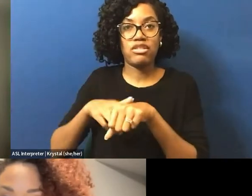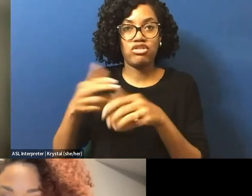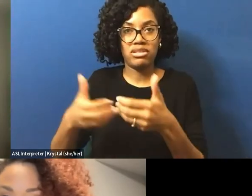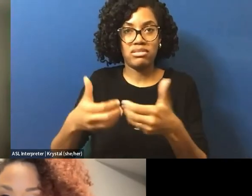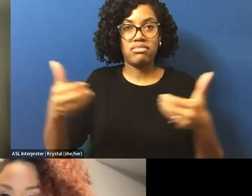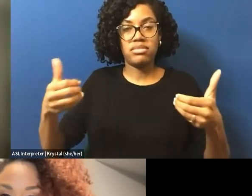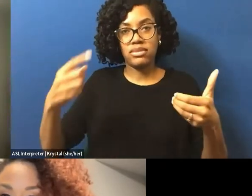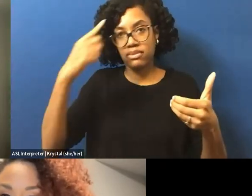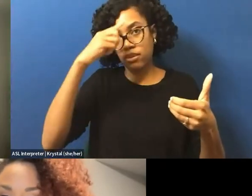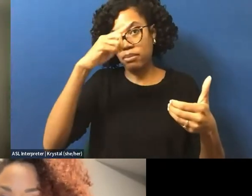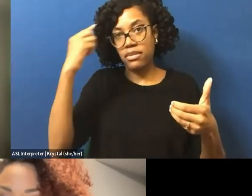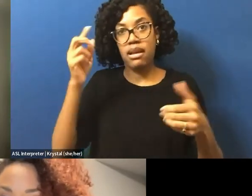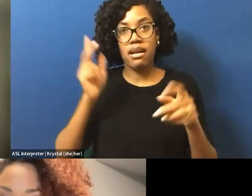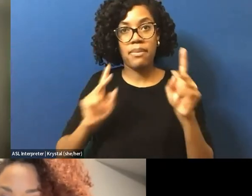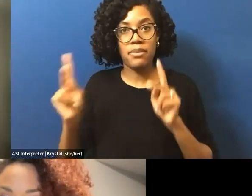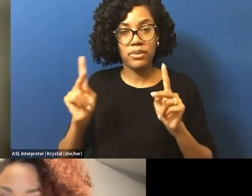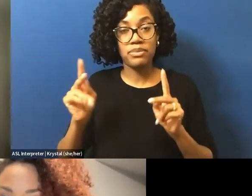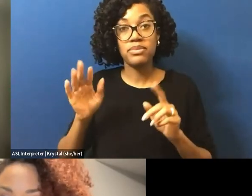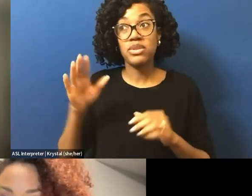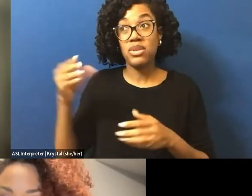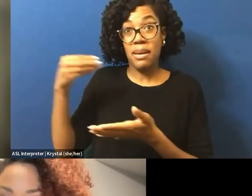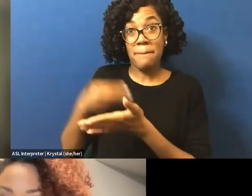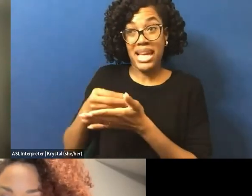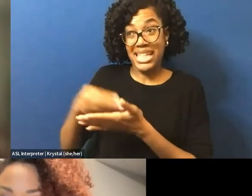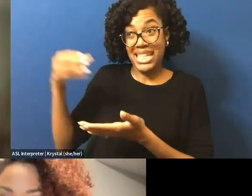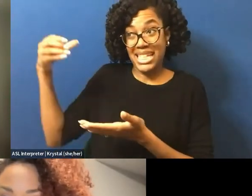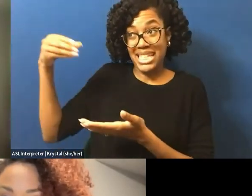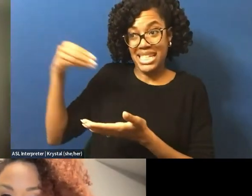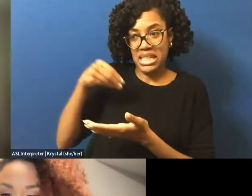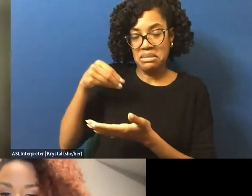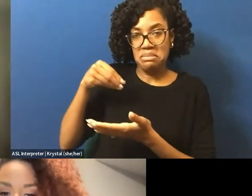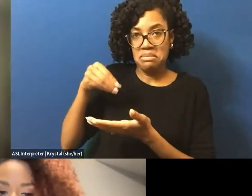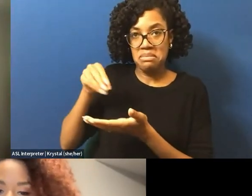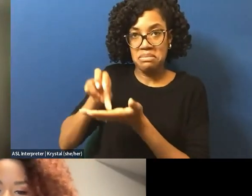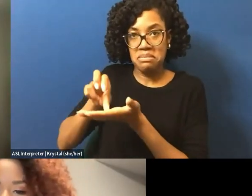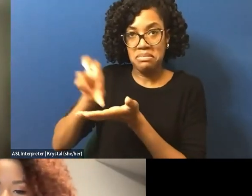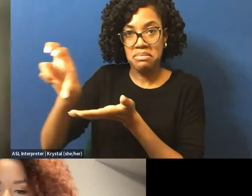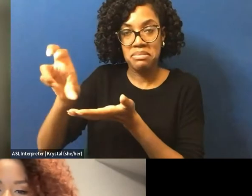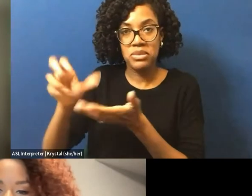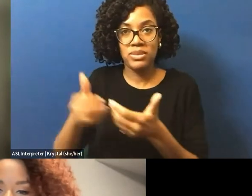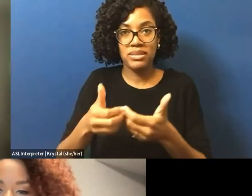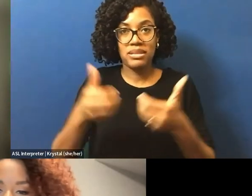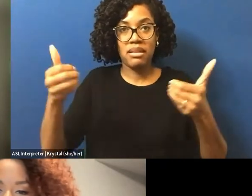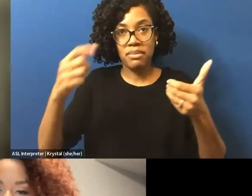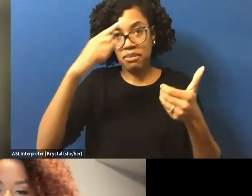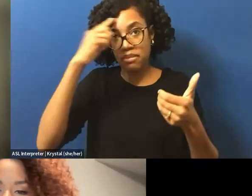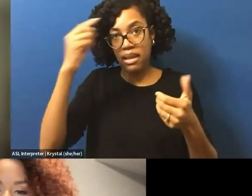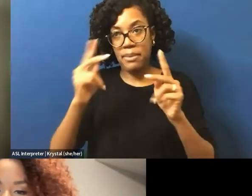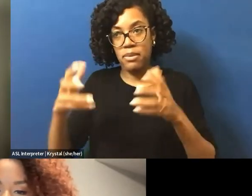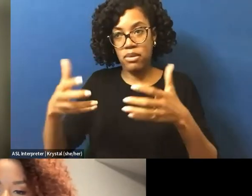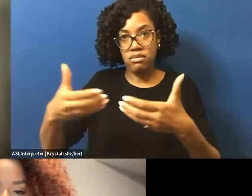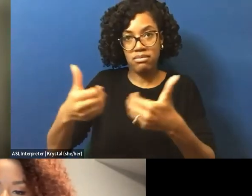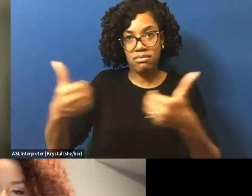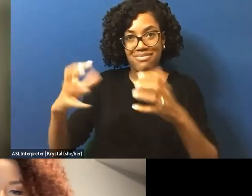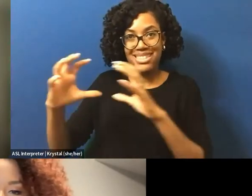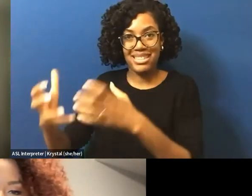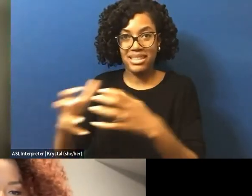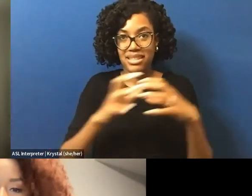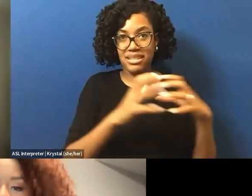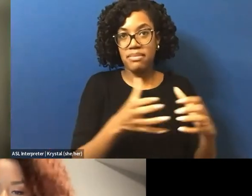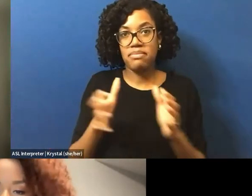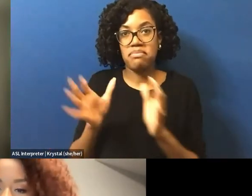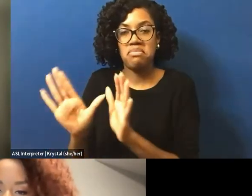interesting strategy of simultaneously critiquing the American government, but also, you know, appealing to them for